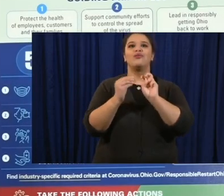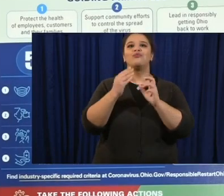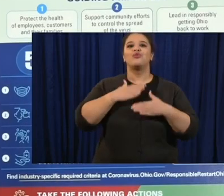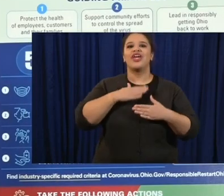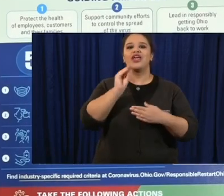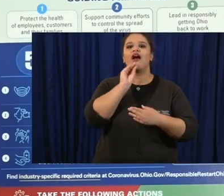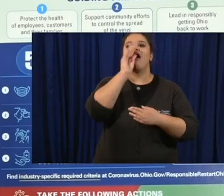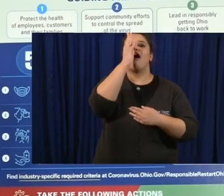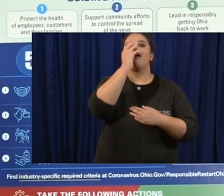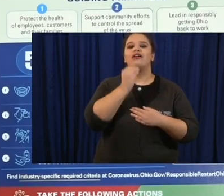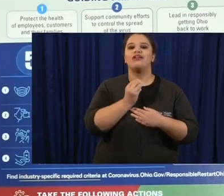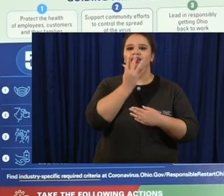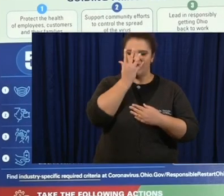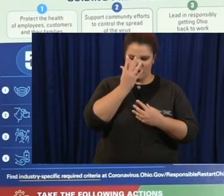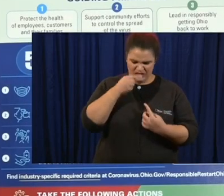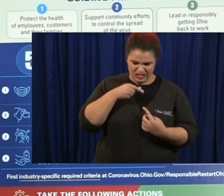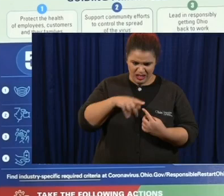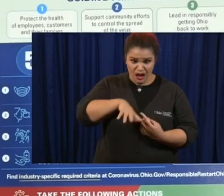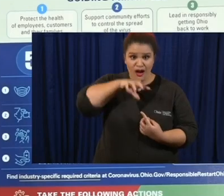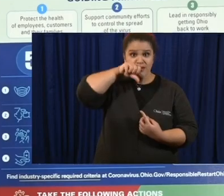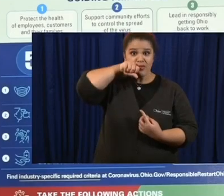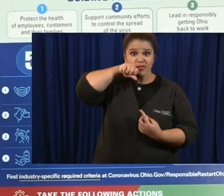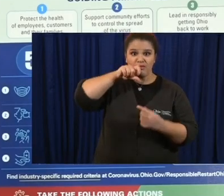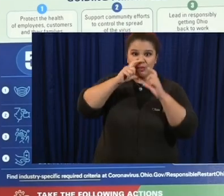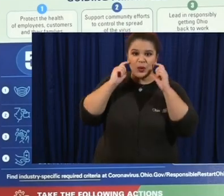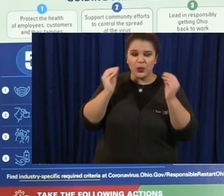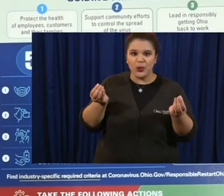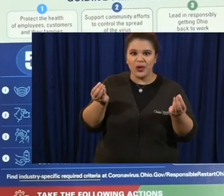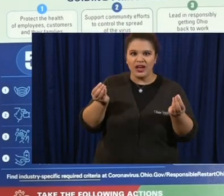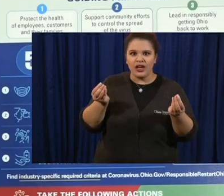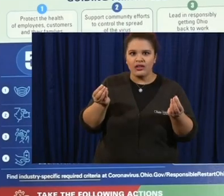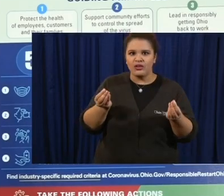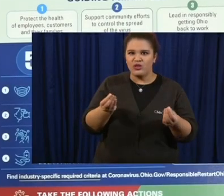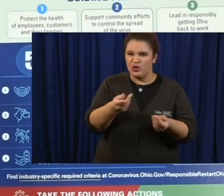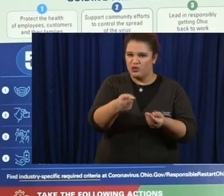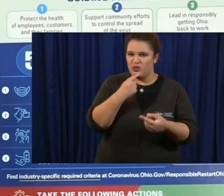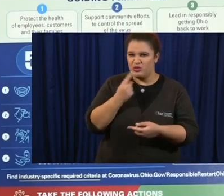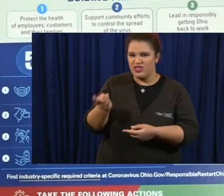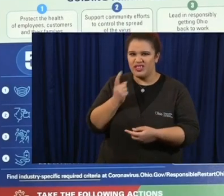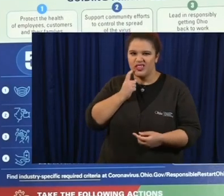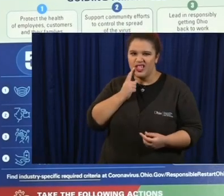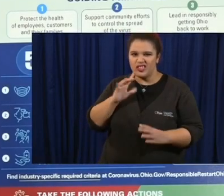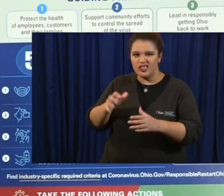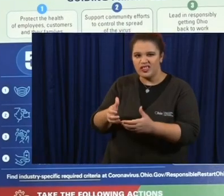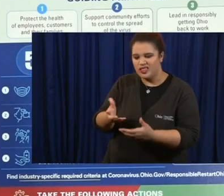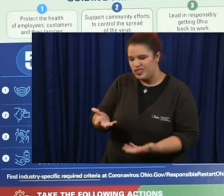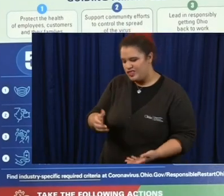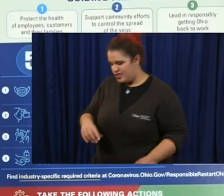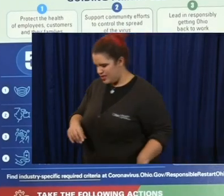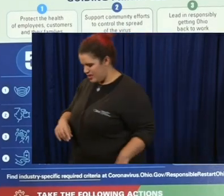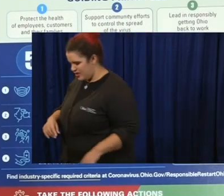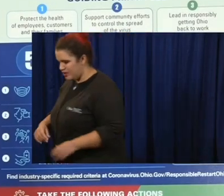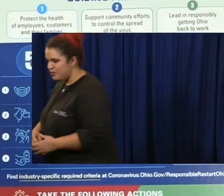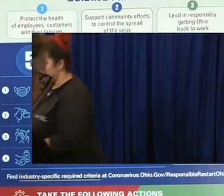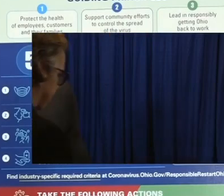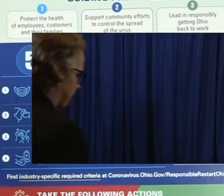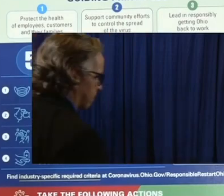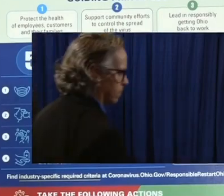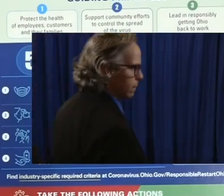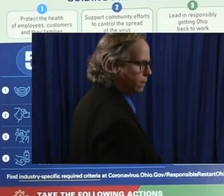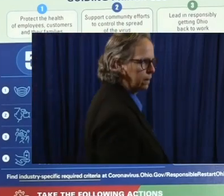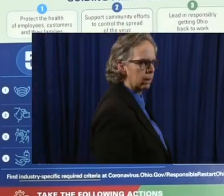We will certainly try to help them with the PPE. The choice about going back